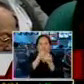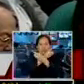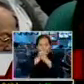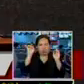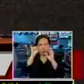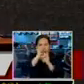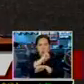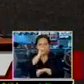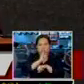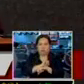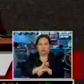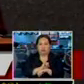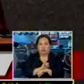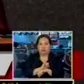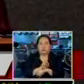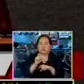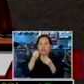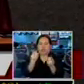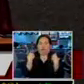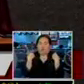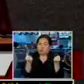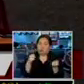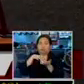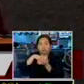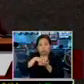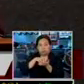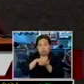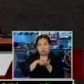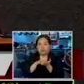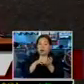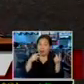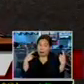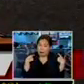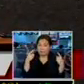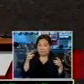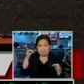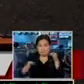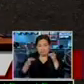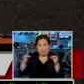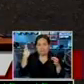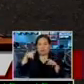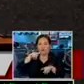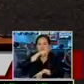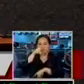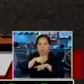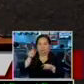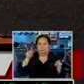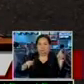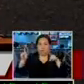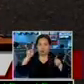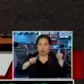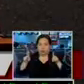institutions, the strengthening or weakening of our sense of justice as a people,